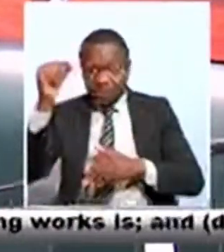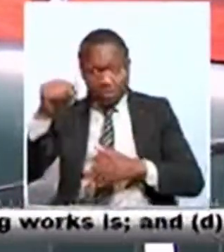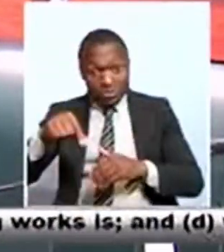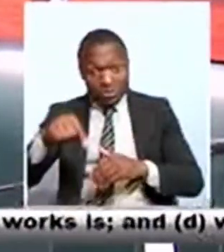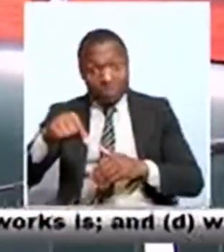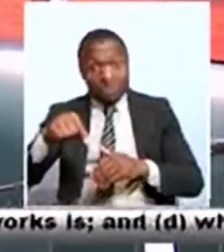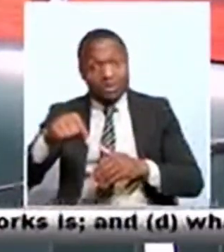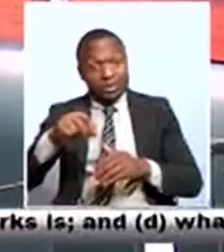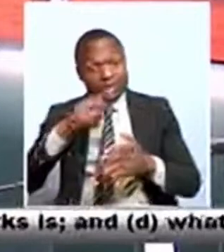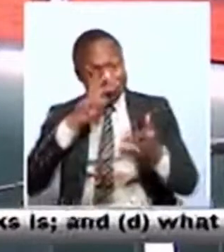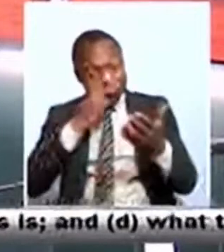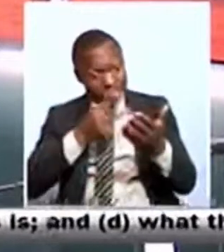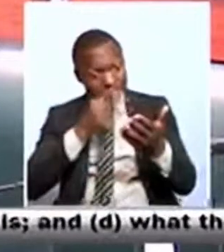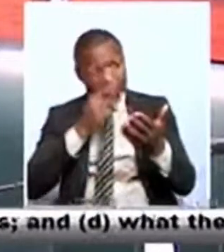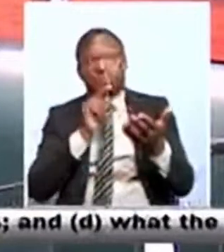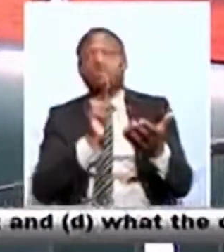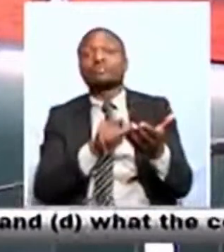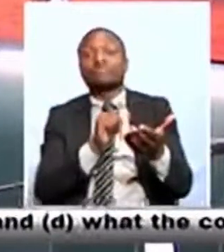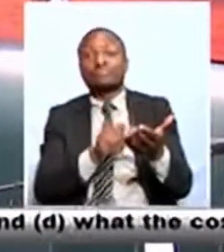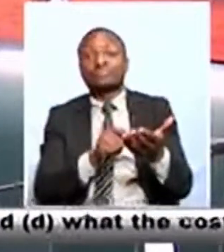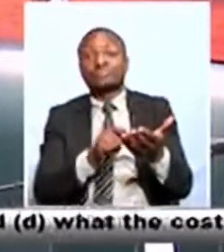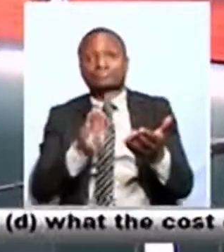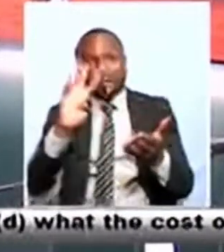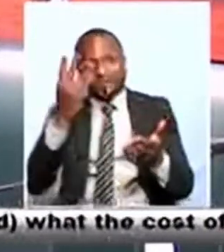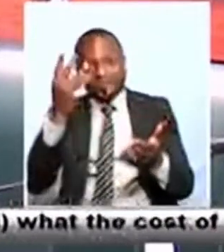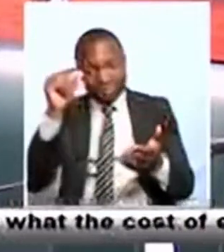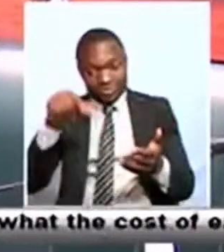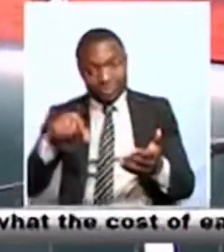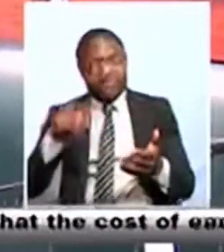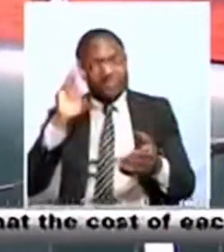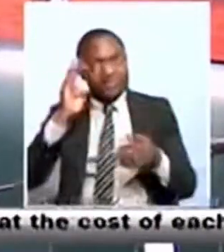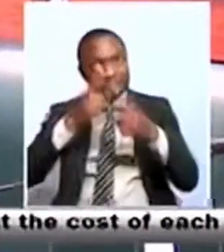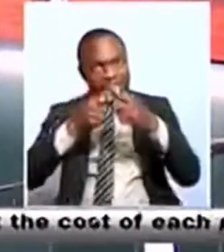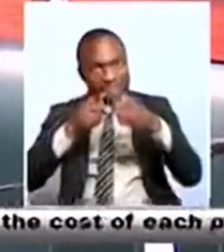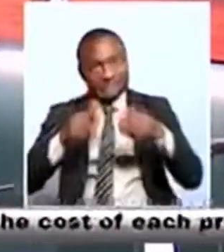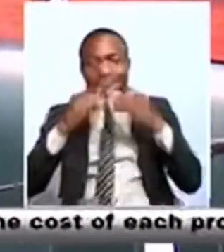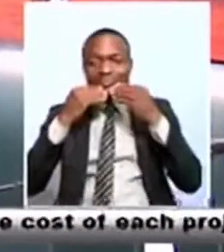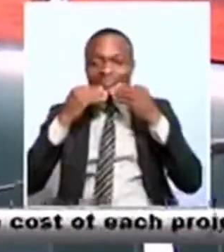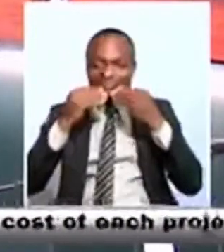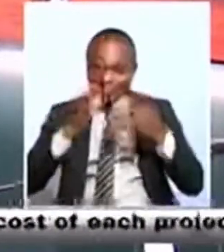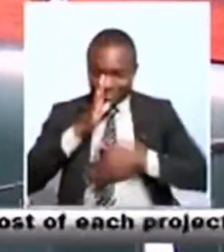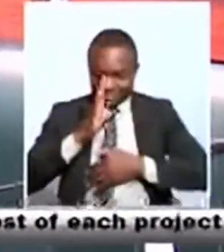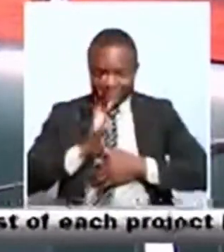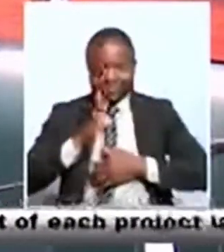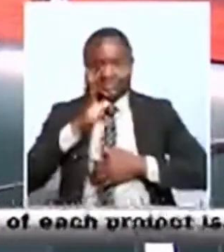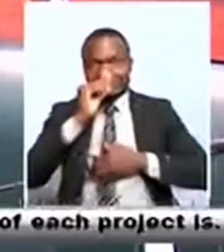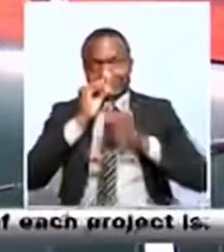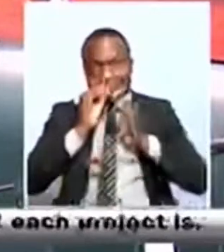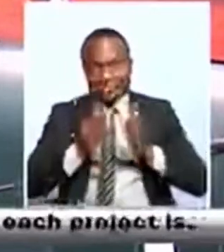we will look into that within this fourth quarter. It will be done. Thank you, Madam Speaker.